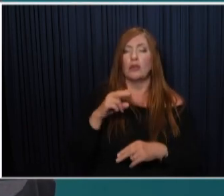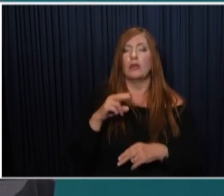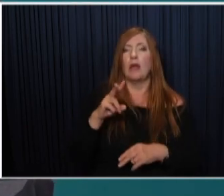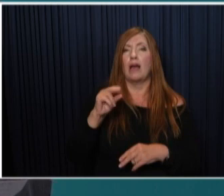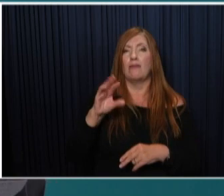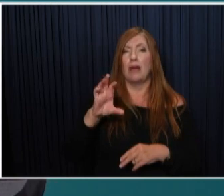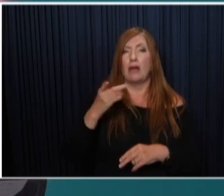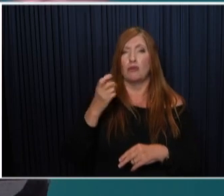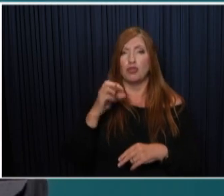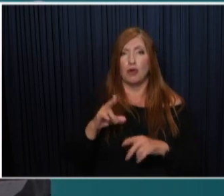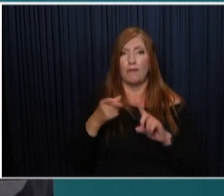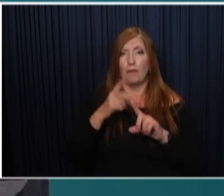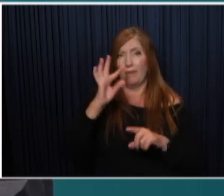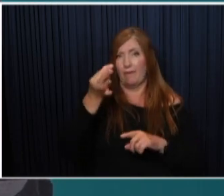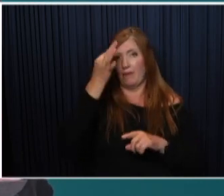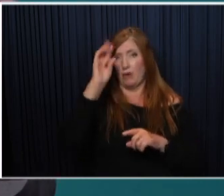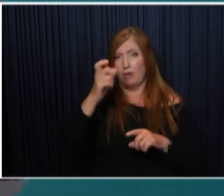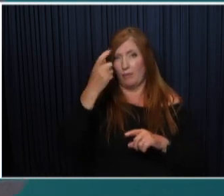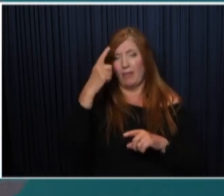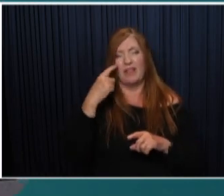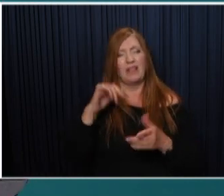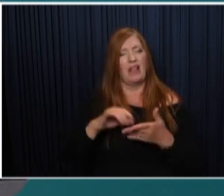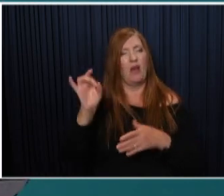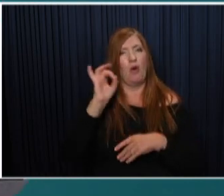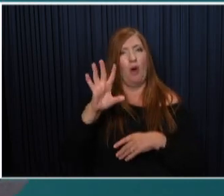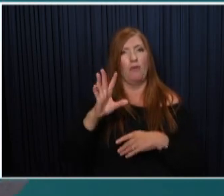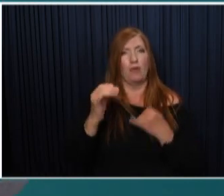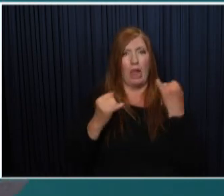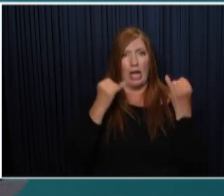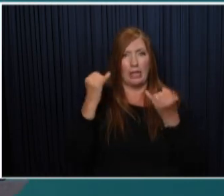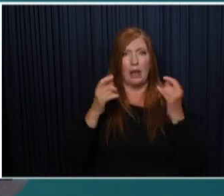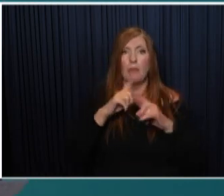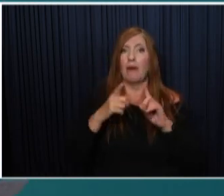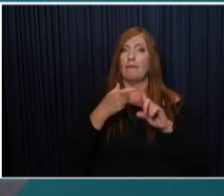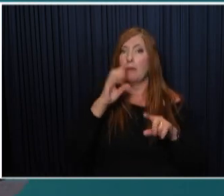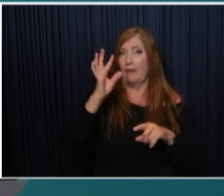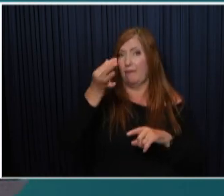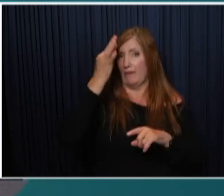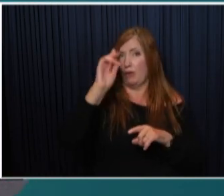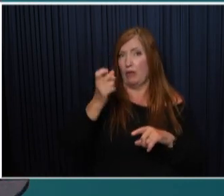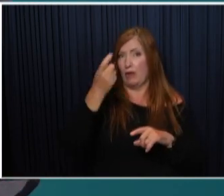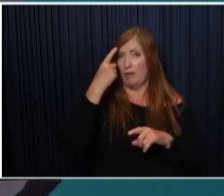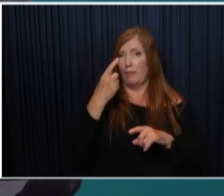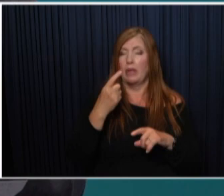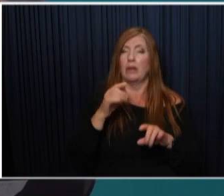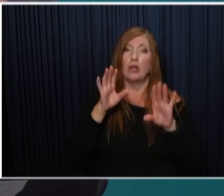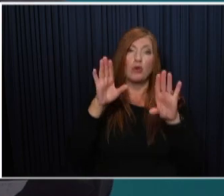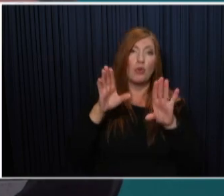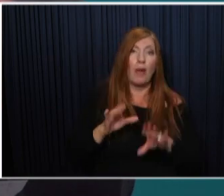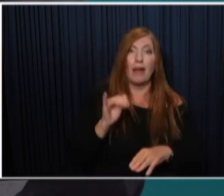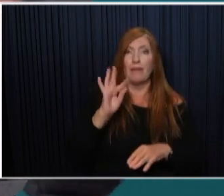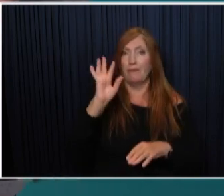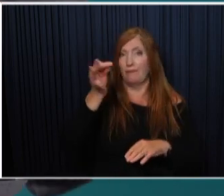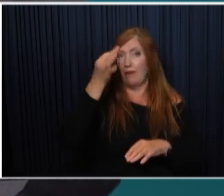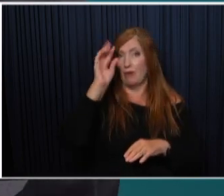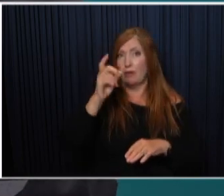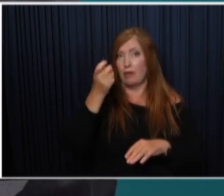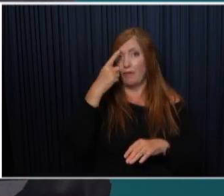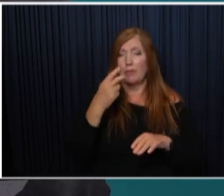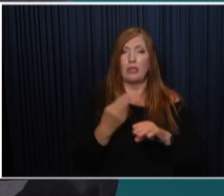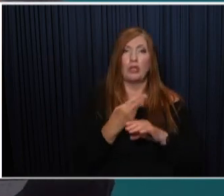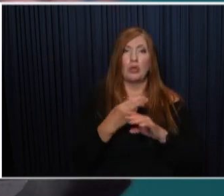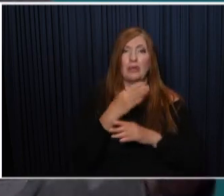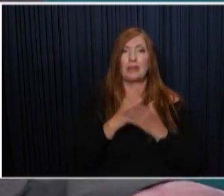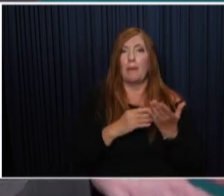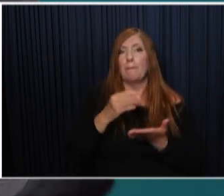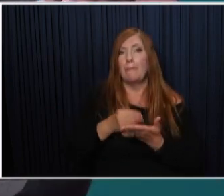government. I think this is a horrible idea. What I do think from the federal government would be great is if the federal government used some of that